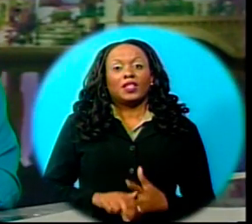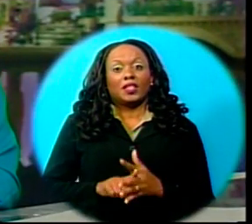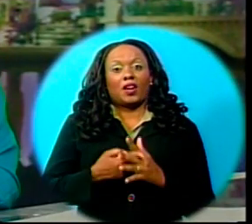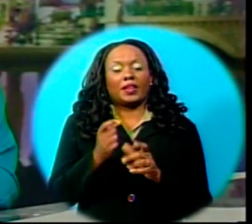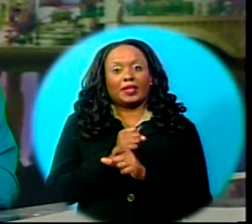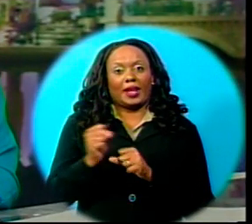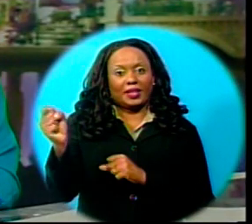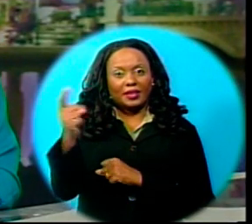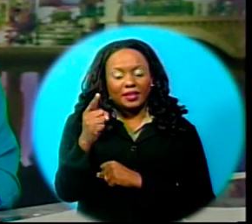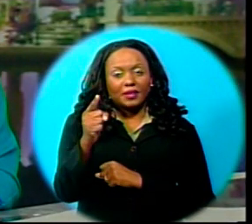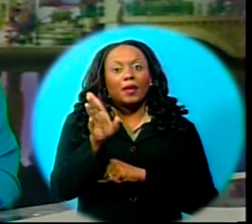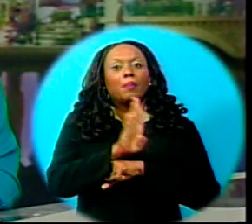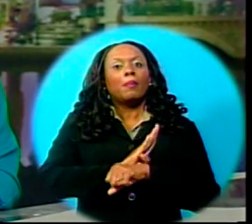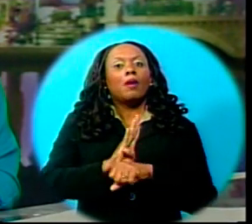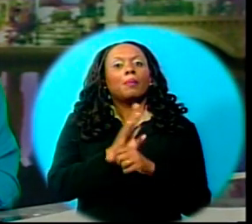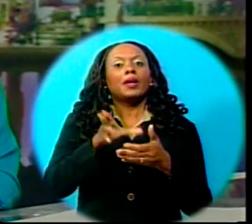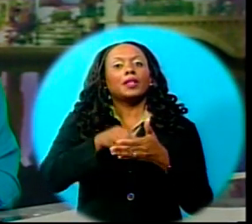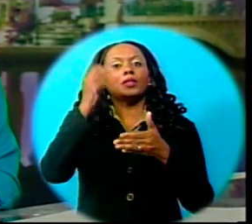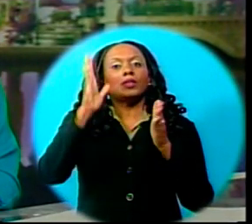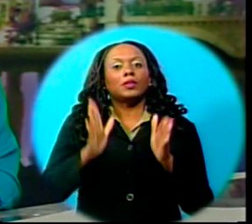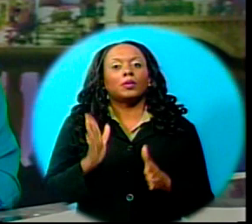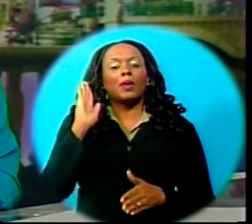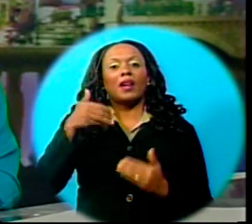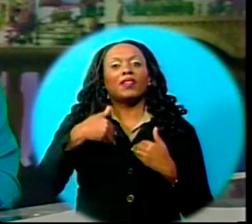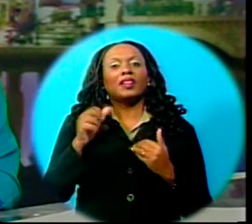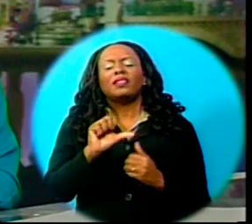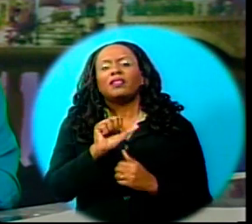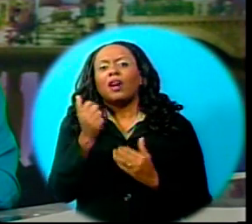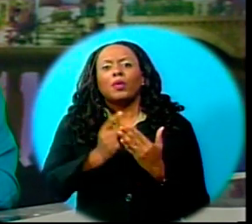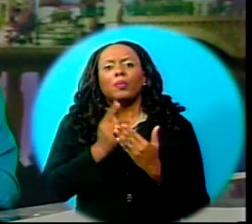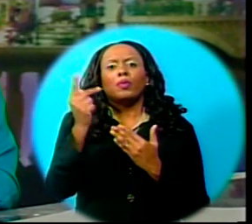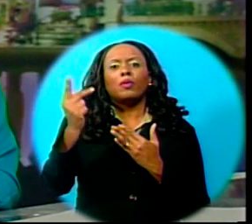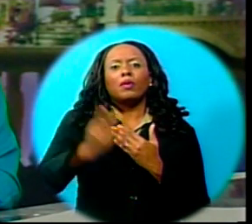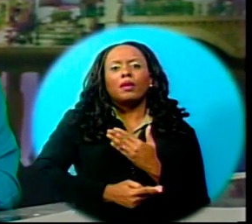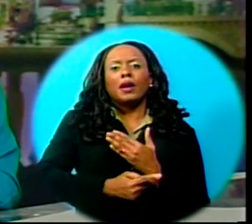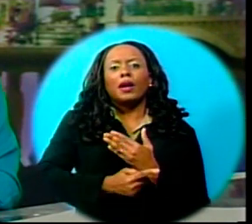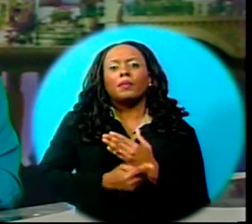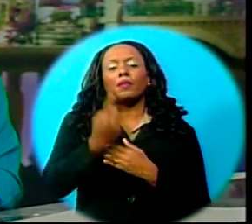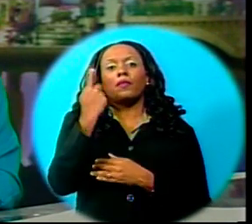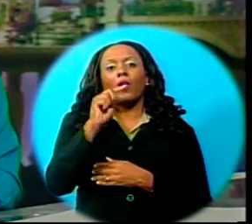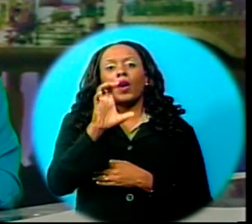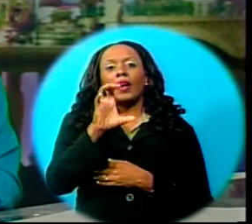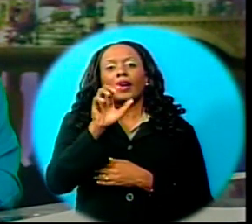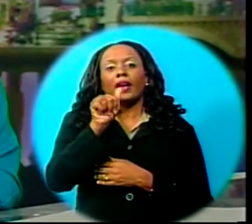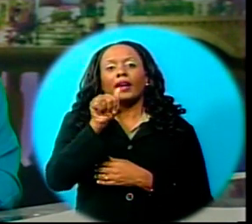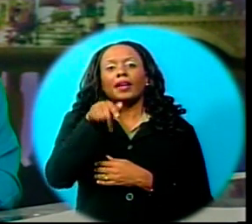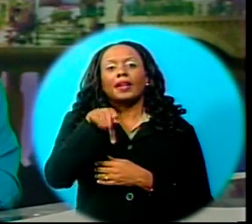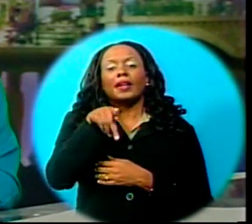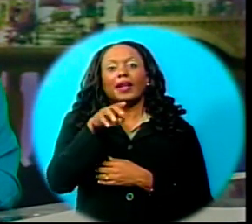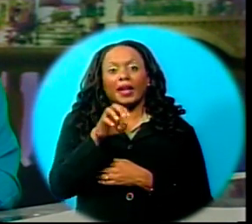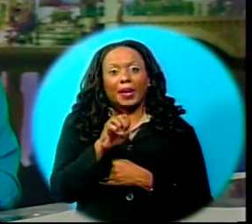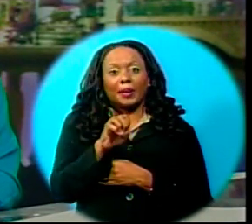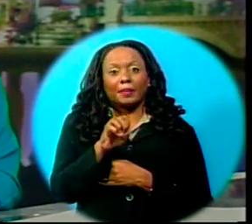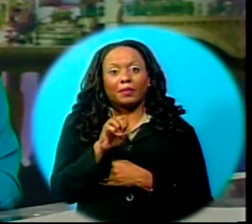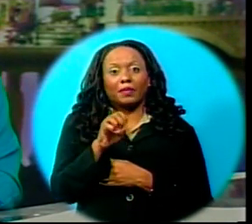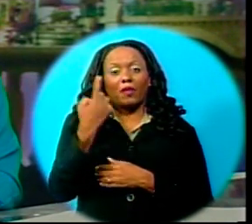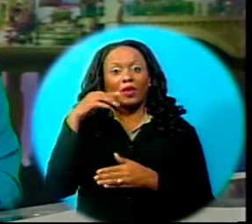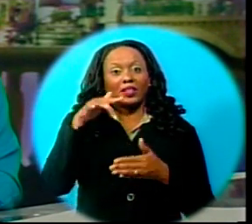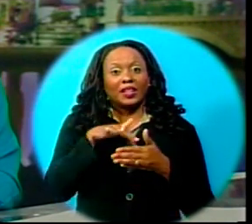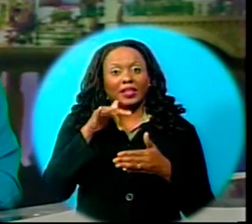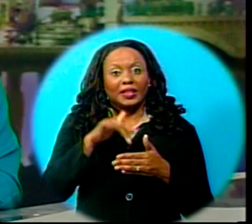Barbadian students will, from next year, have another program to choose from at the Cape level. The course is Logistics and Supply